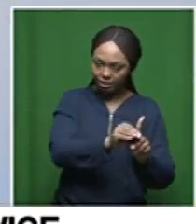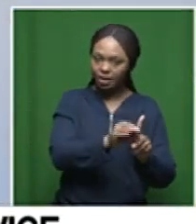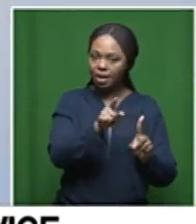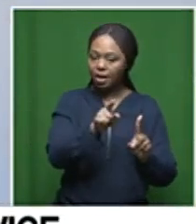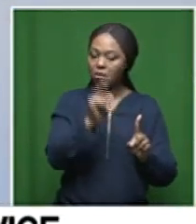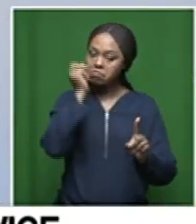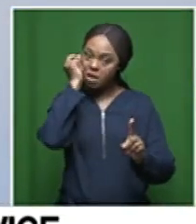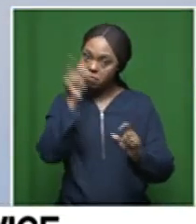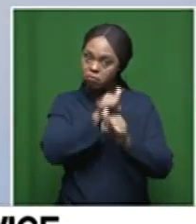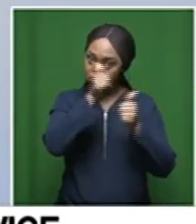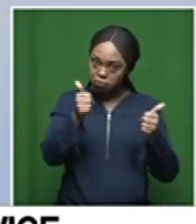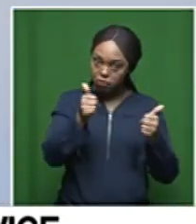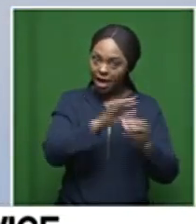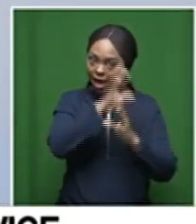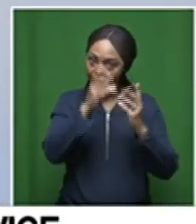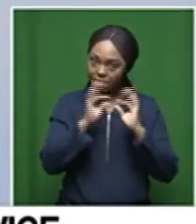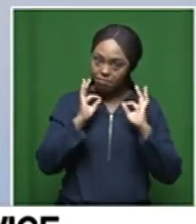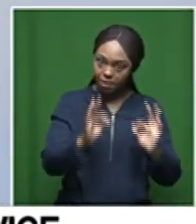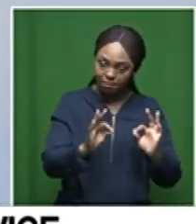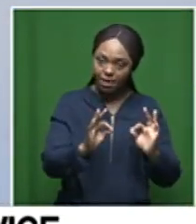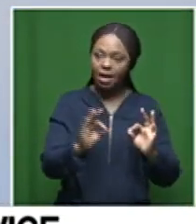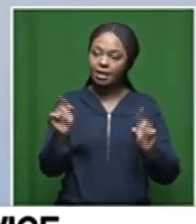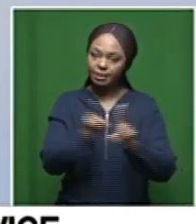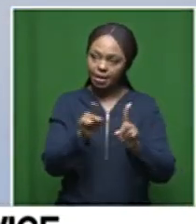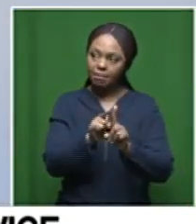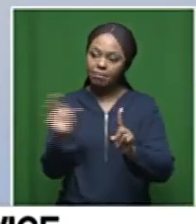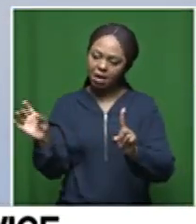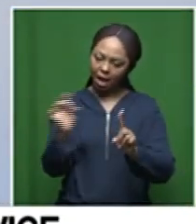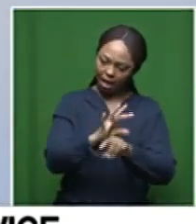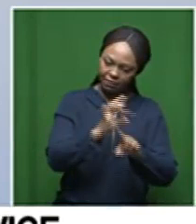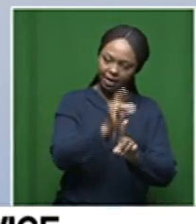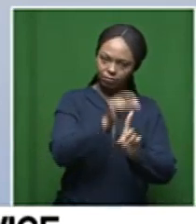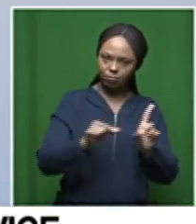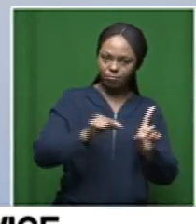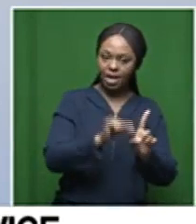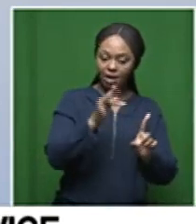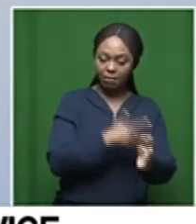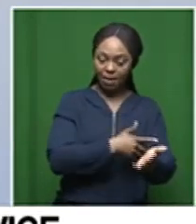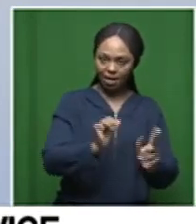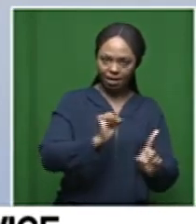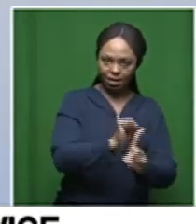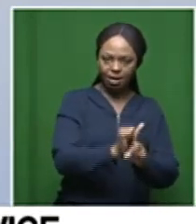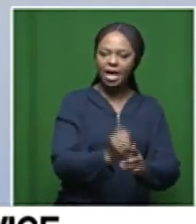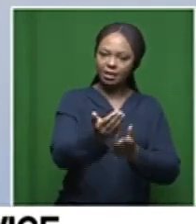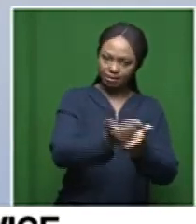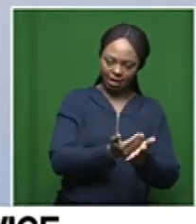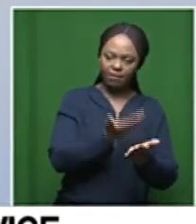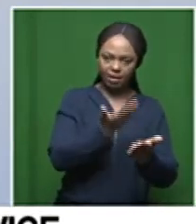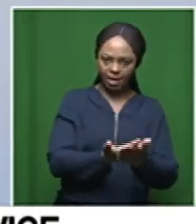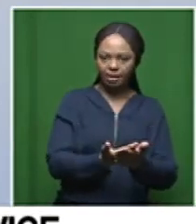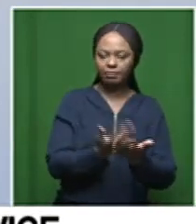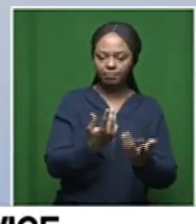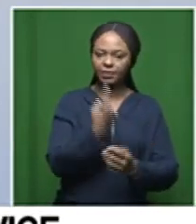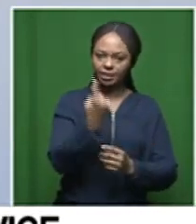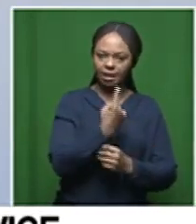the blood that they donate will be safe for patients and to make sure that the process of donation will be safe for themselves.